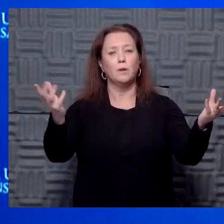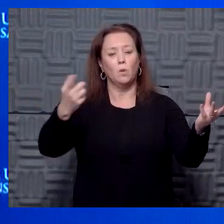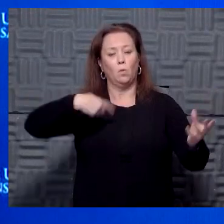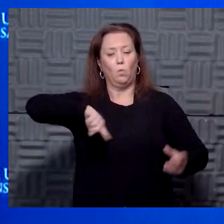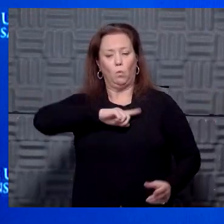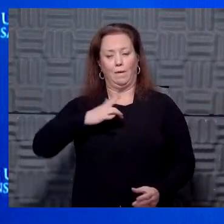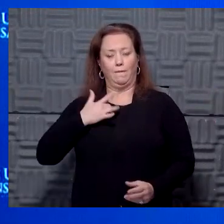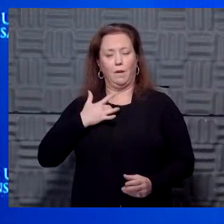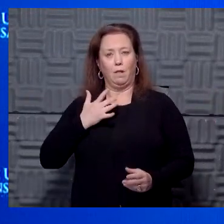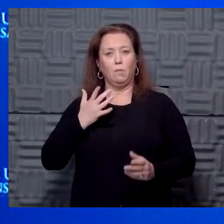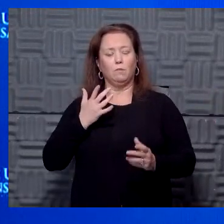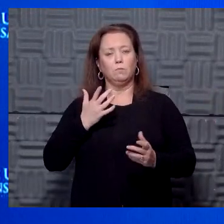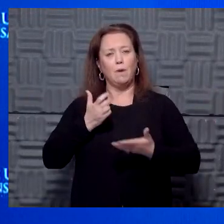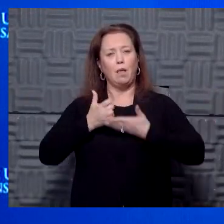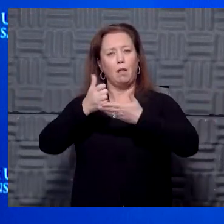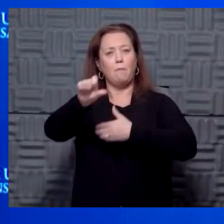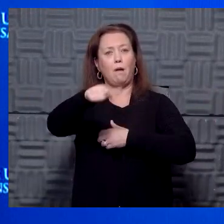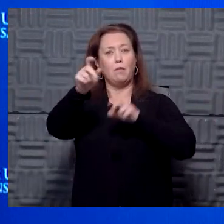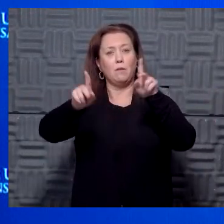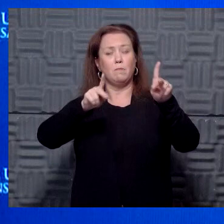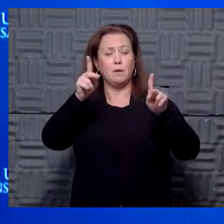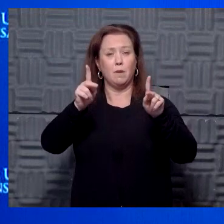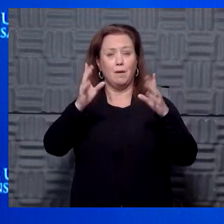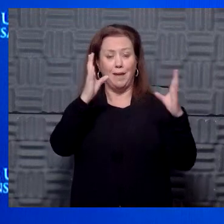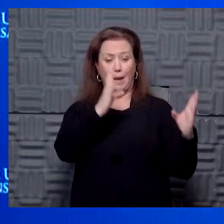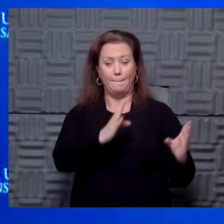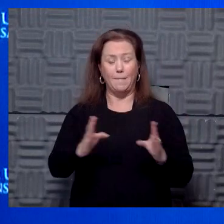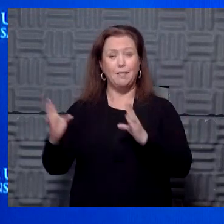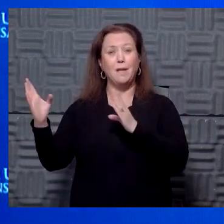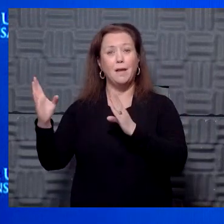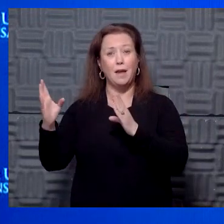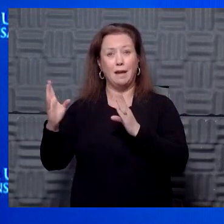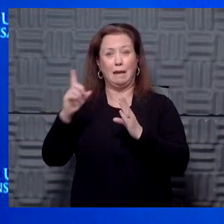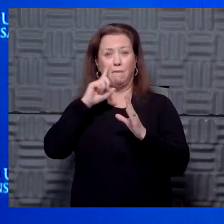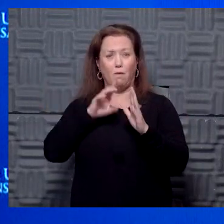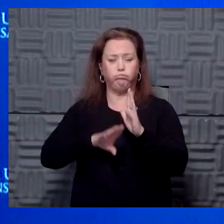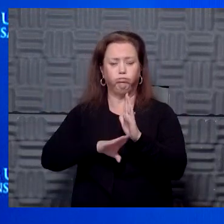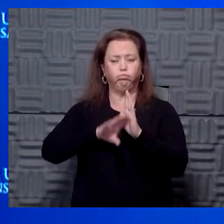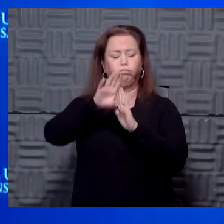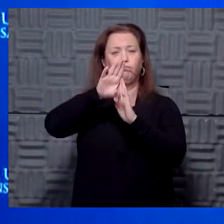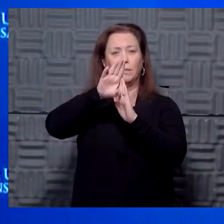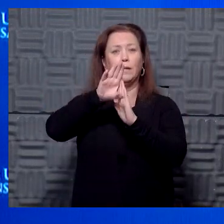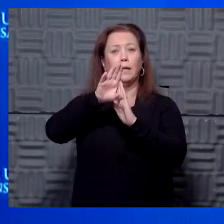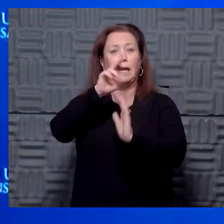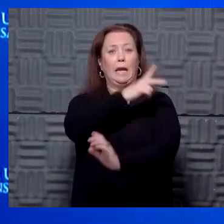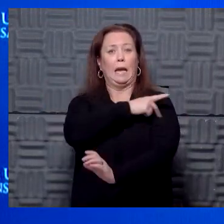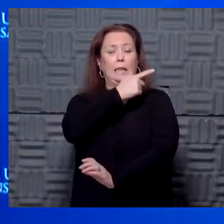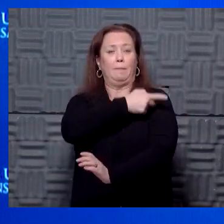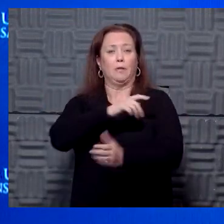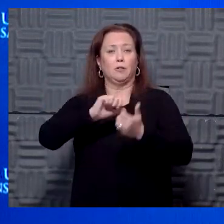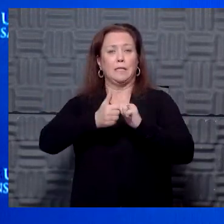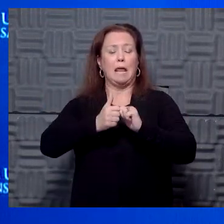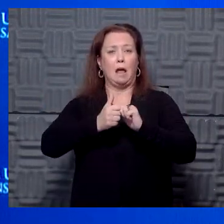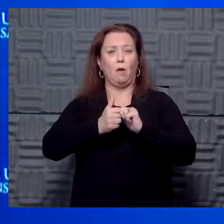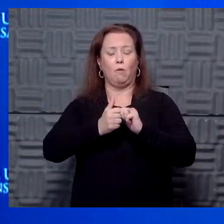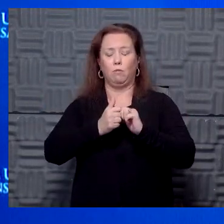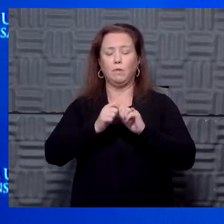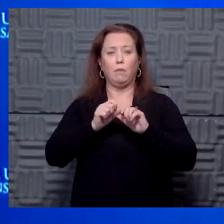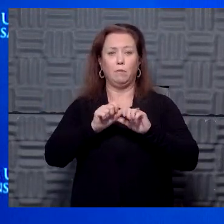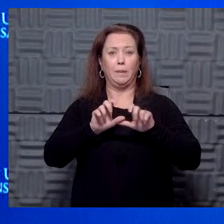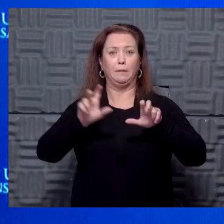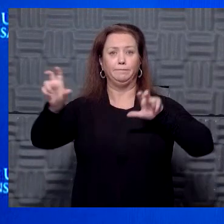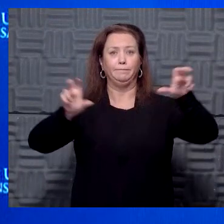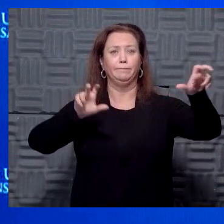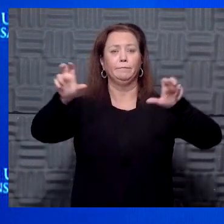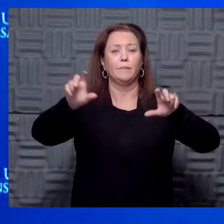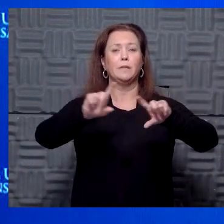think might be helpful to others and to plan for what a surge could look like and how those patients would be distributed. One of the keys